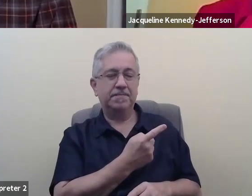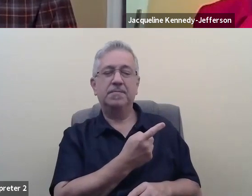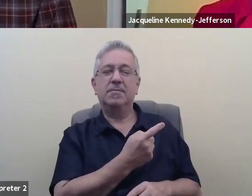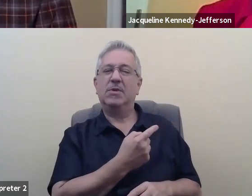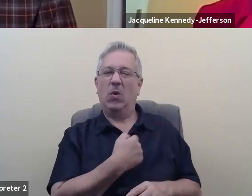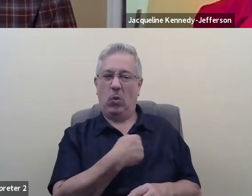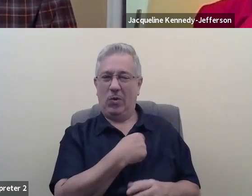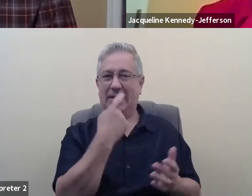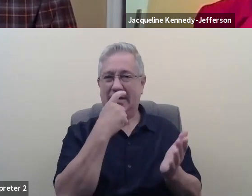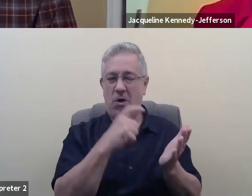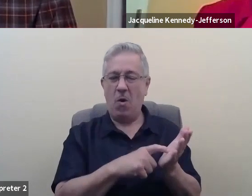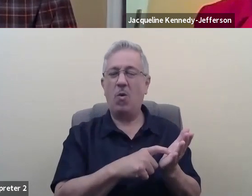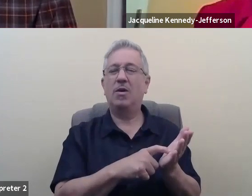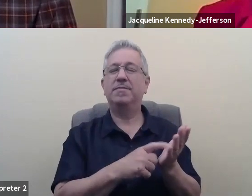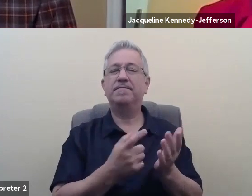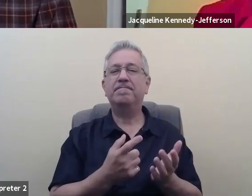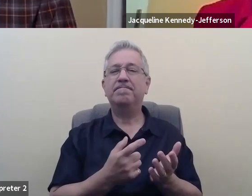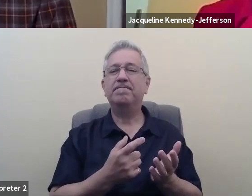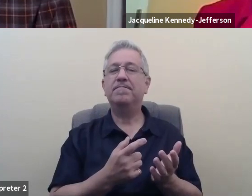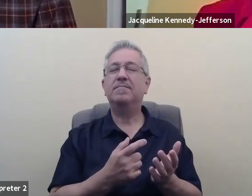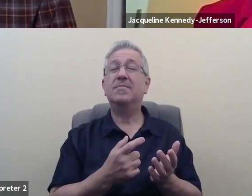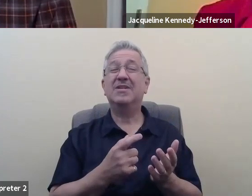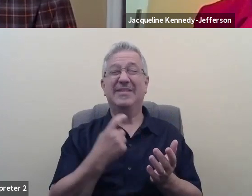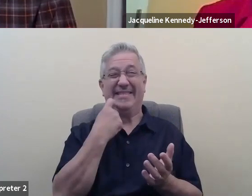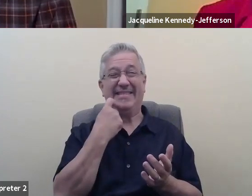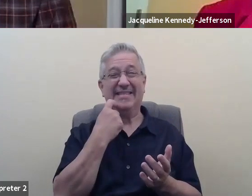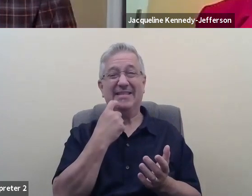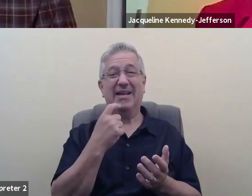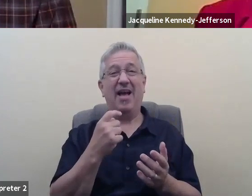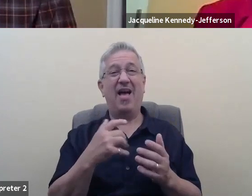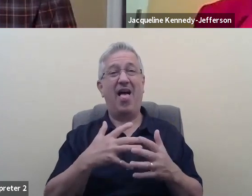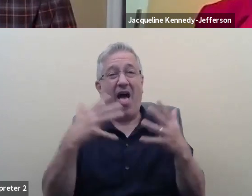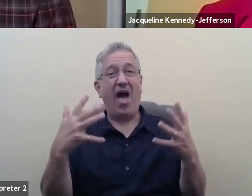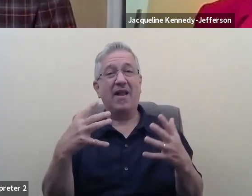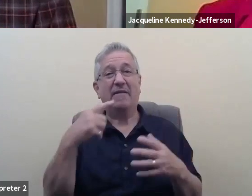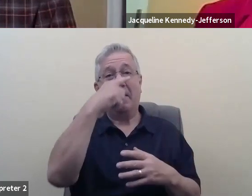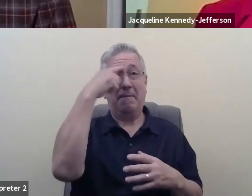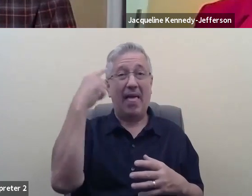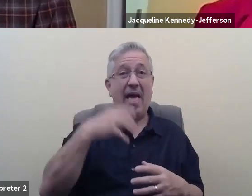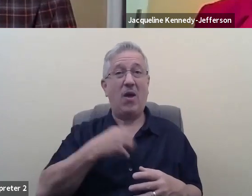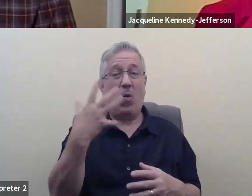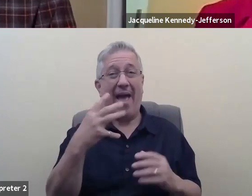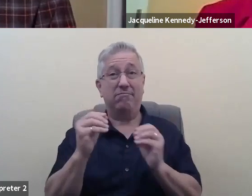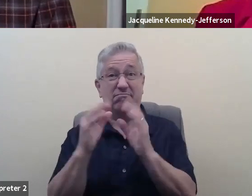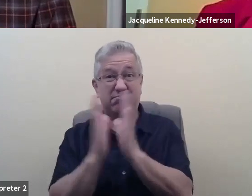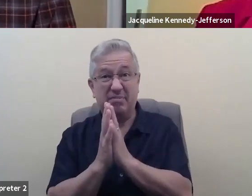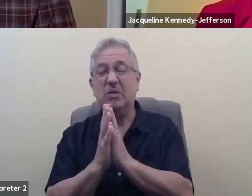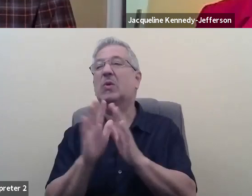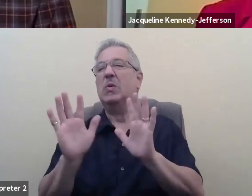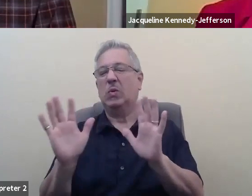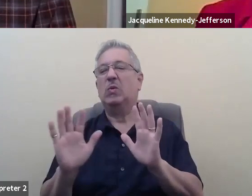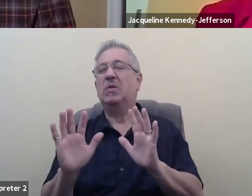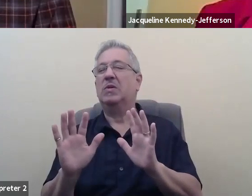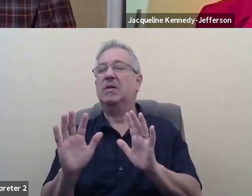after, all of the racial upheaval and the conversations, the guidance was managers go talk to your